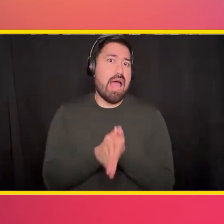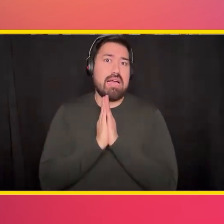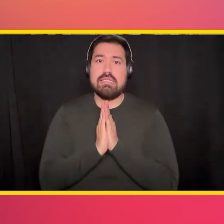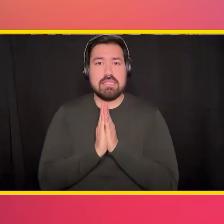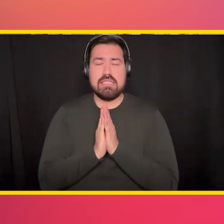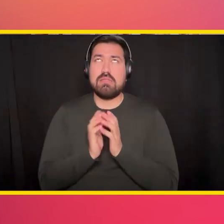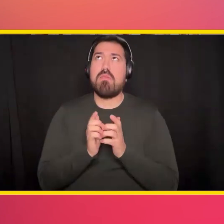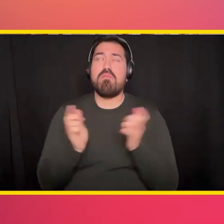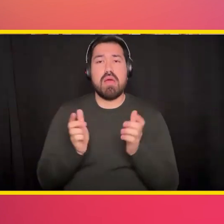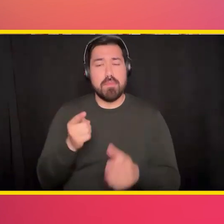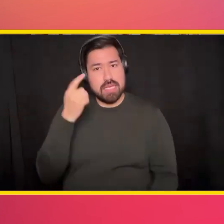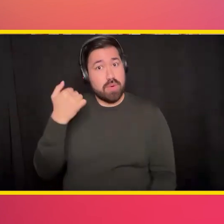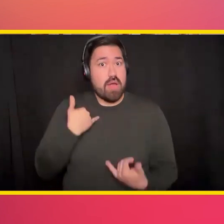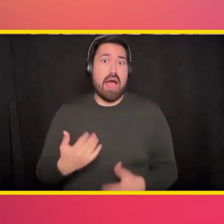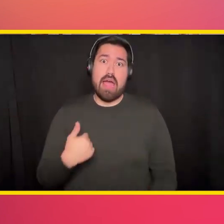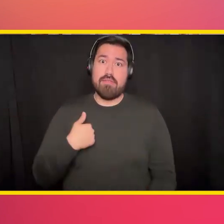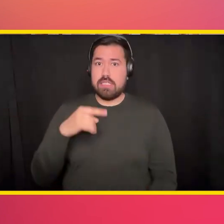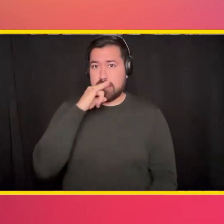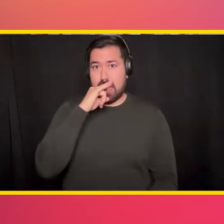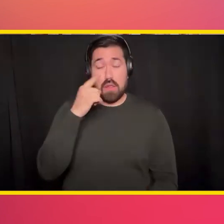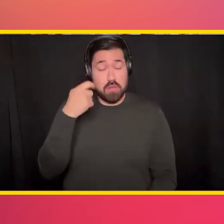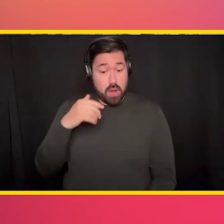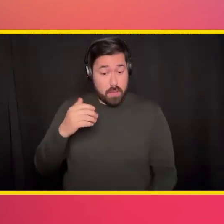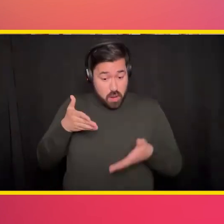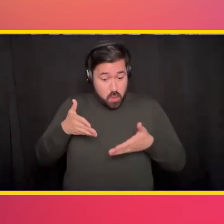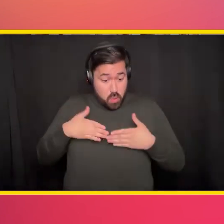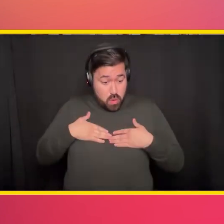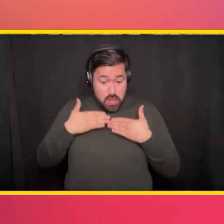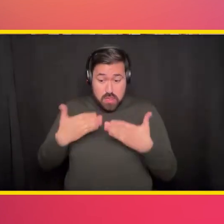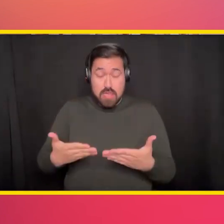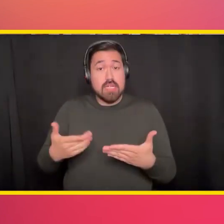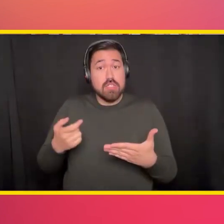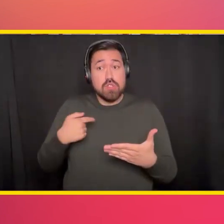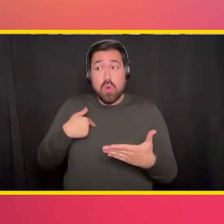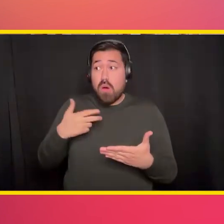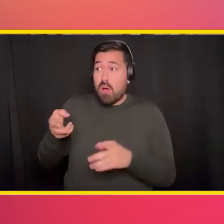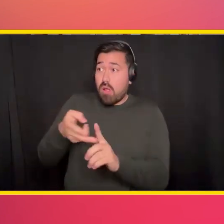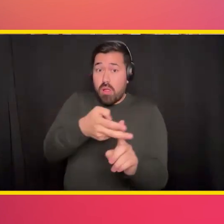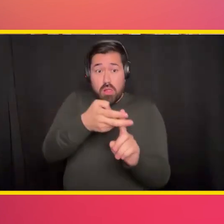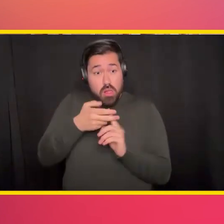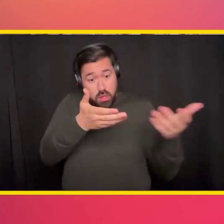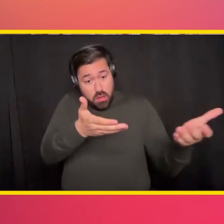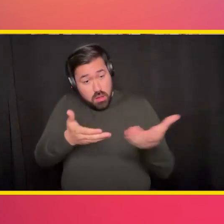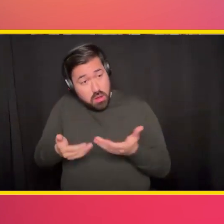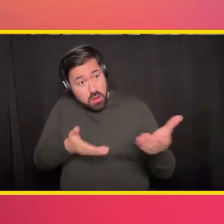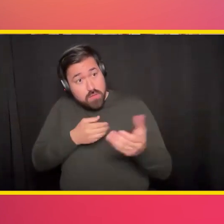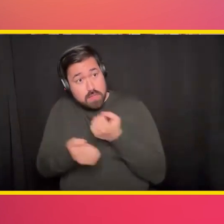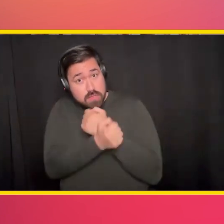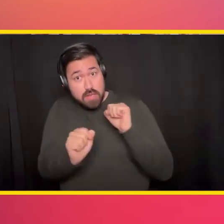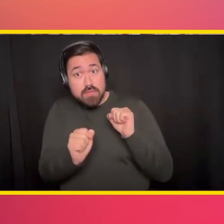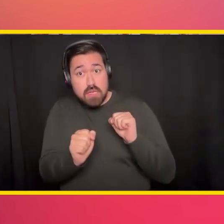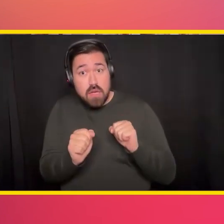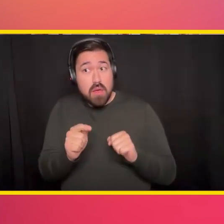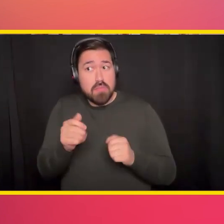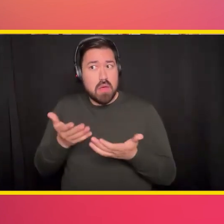depending on, I have a child now. Am I willing to do that to bring someone else, which means then I'm putting them in harm? But these are